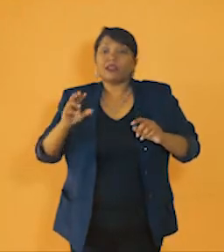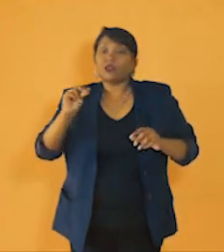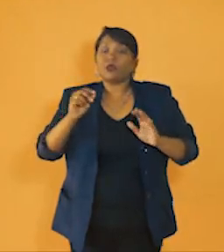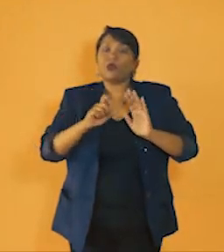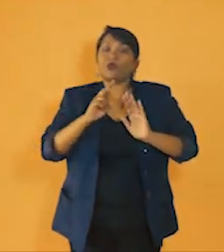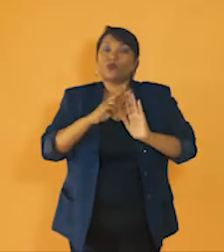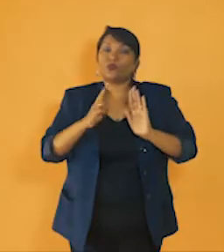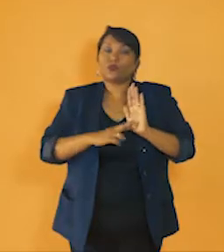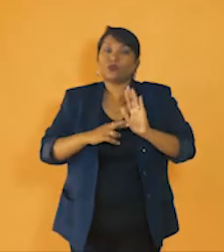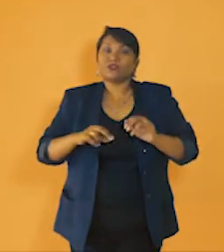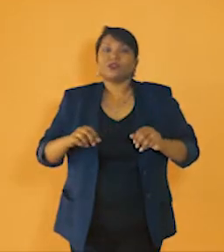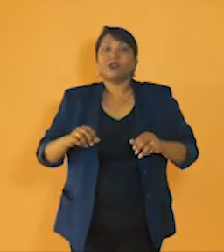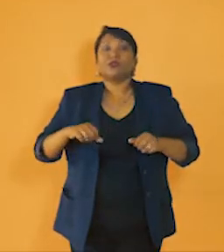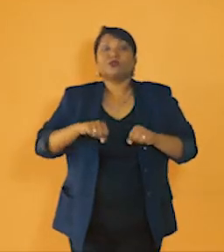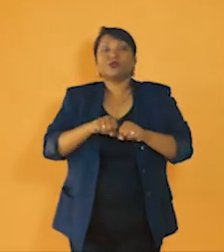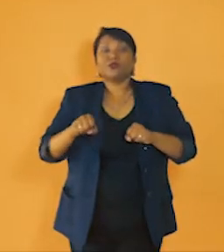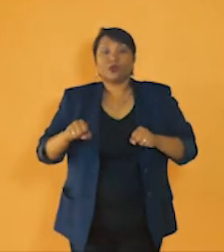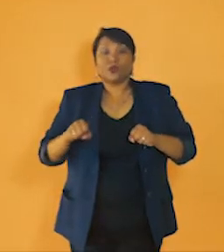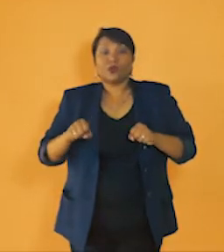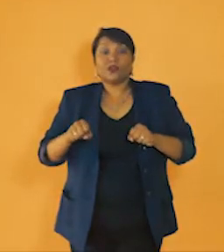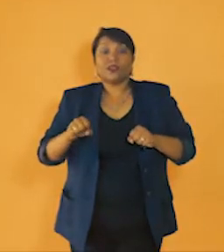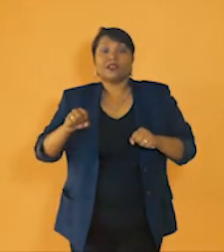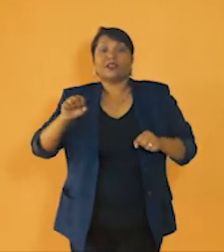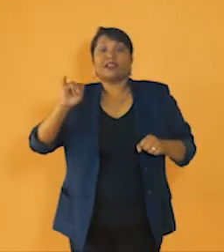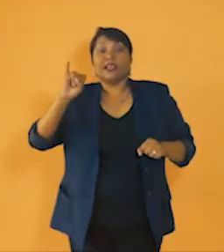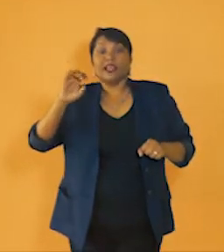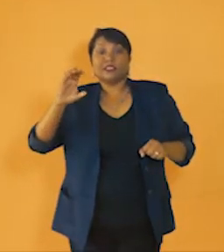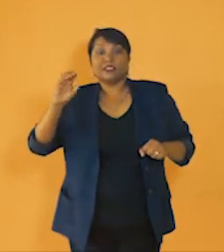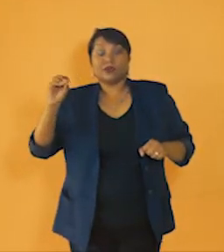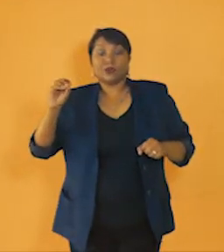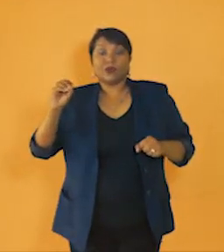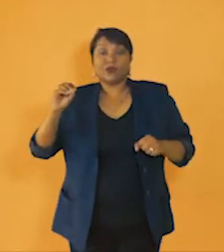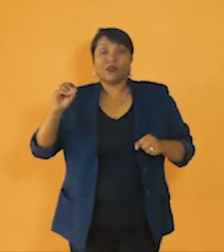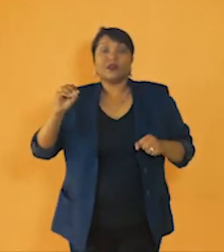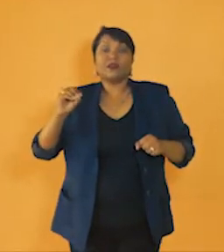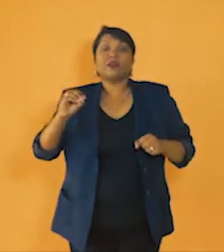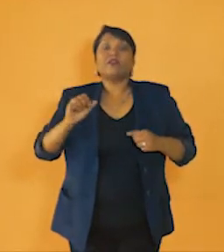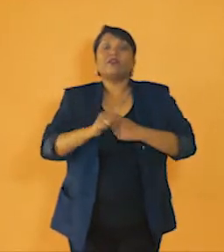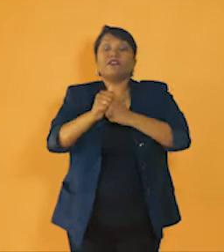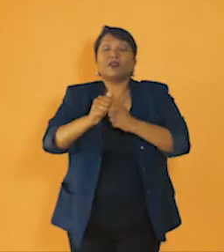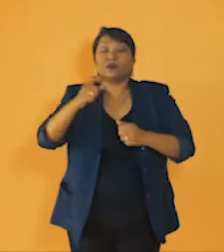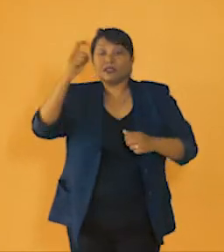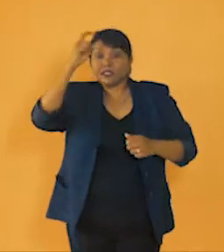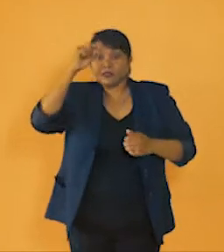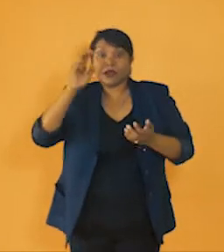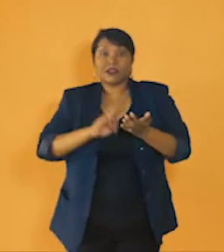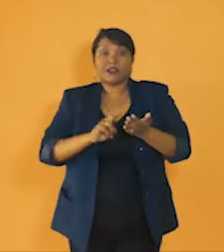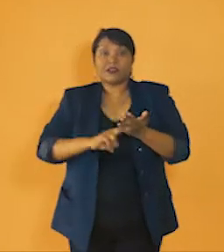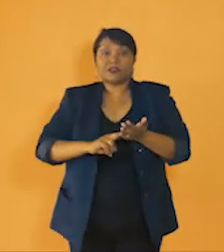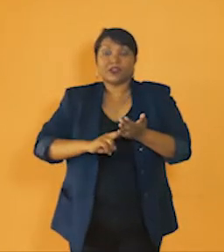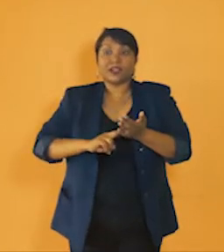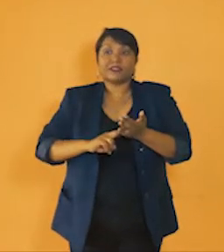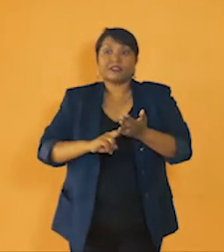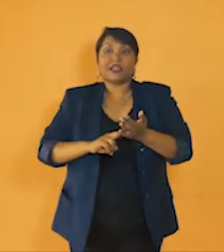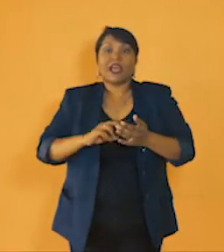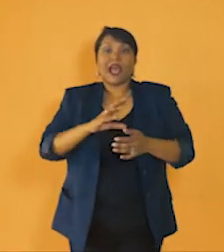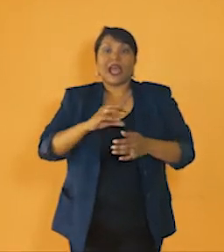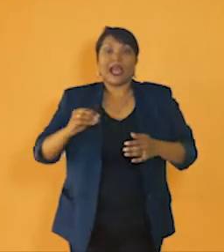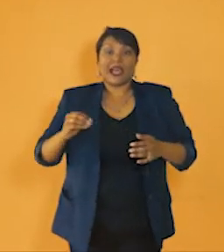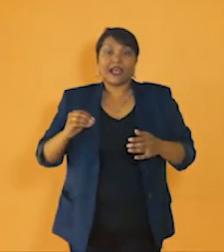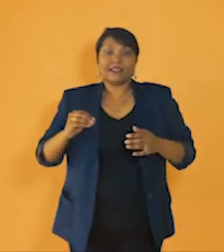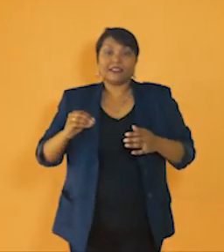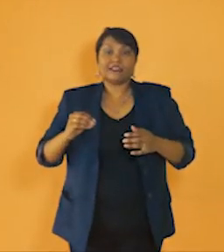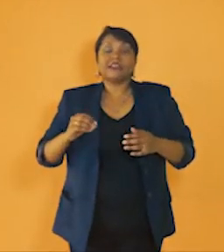for ideas. Most of these tokens are minted via smart contracts, and most of these smart contracts and whatnot are now used